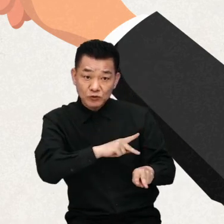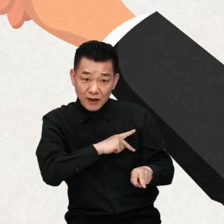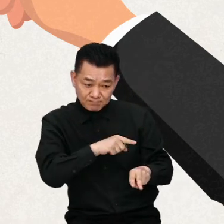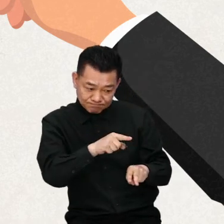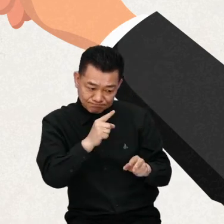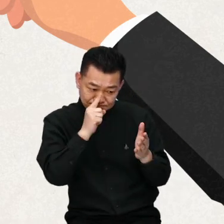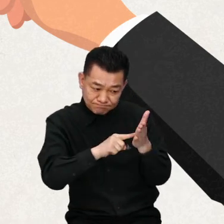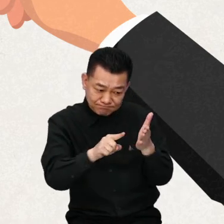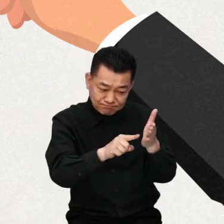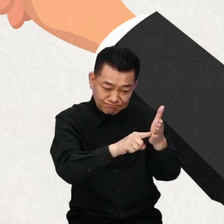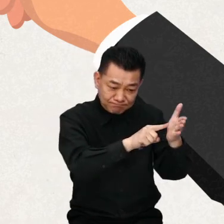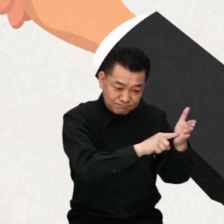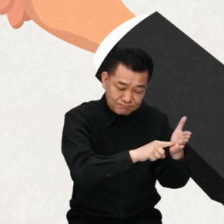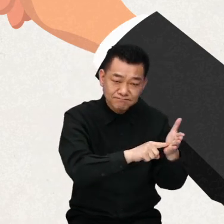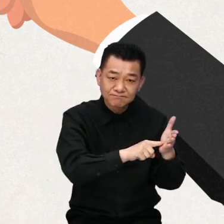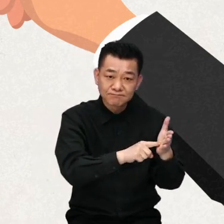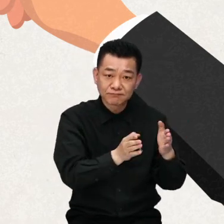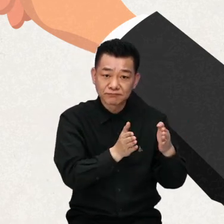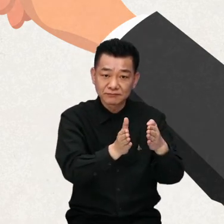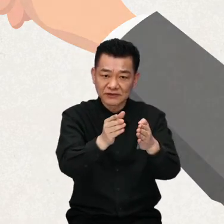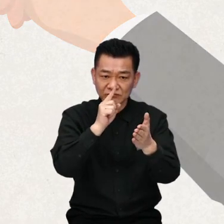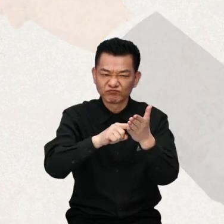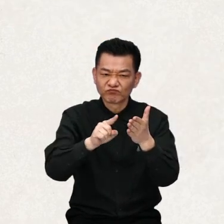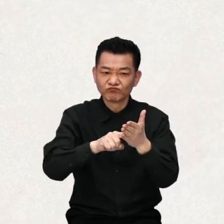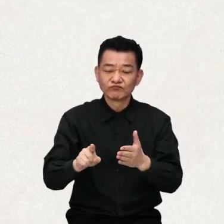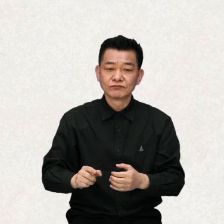violated and conducts fact-finding.